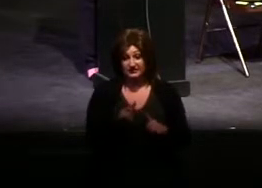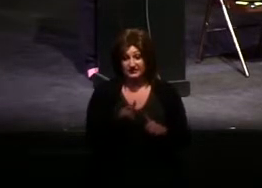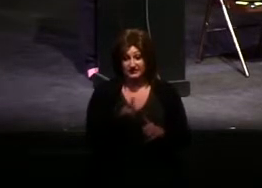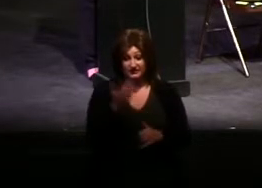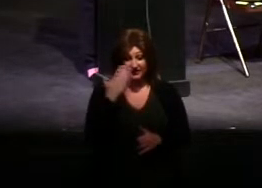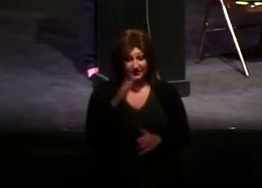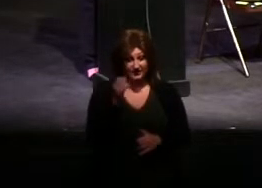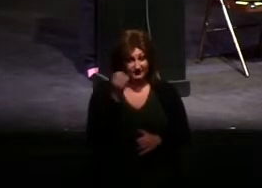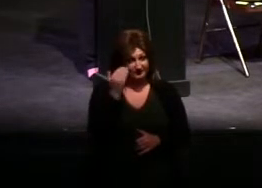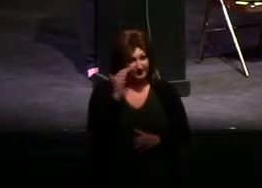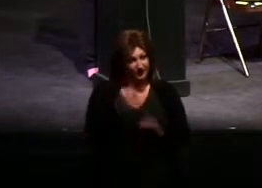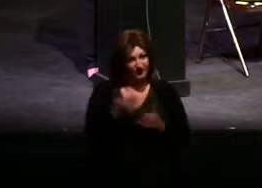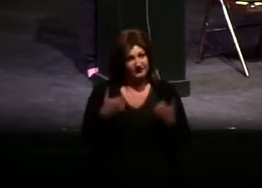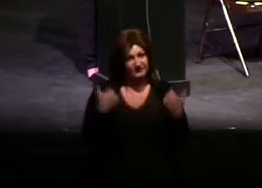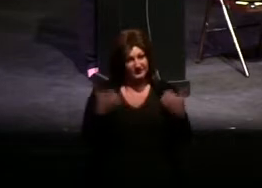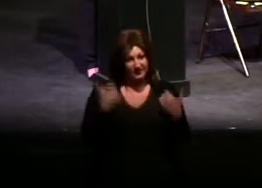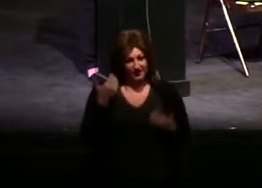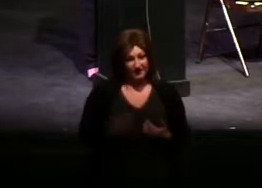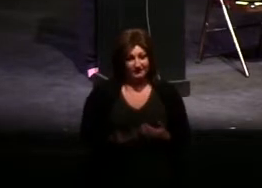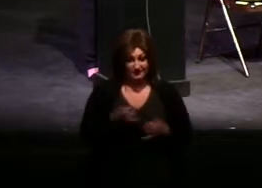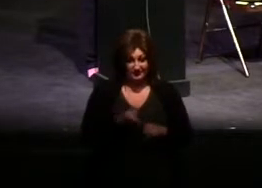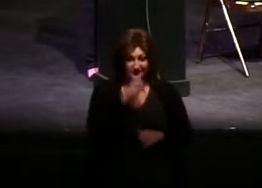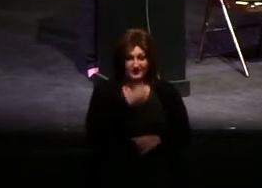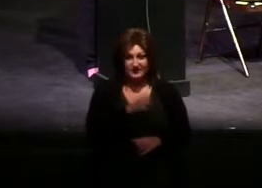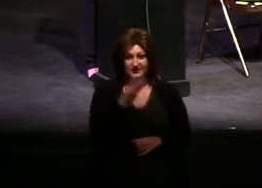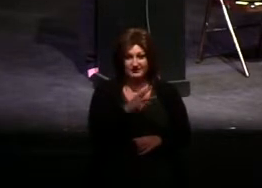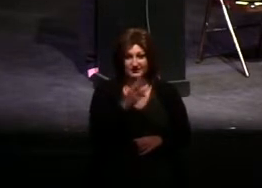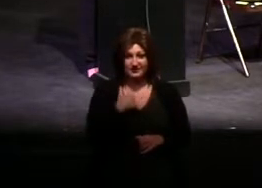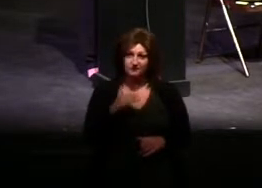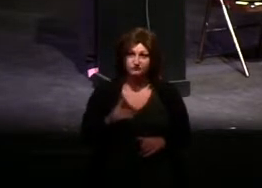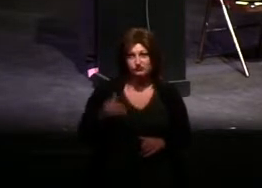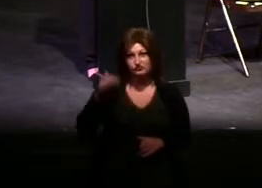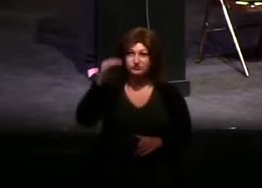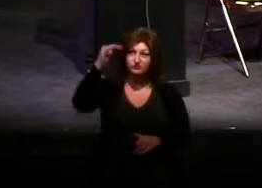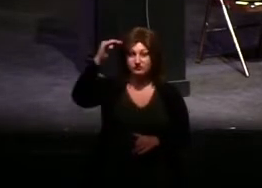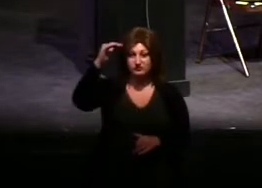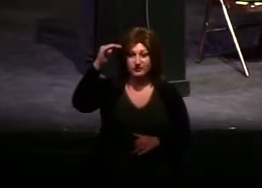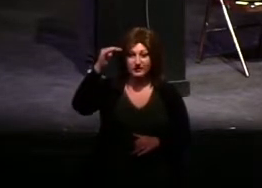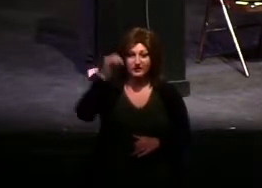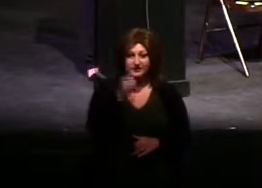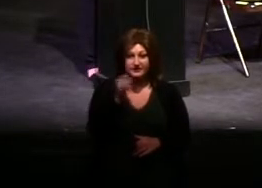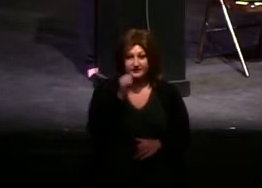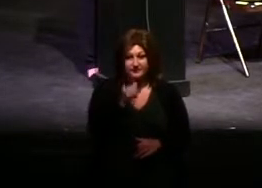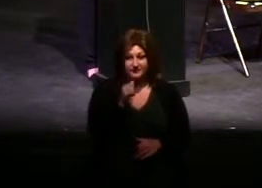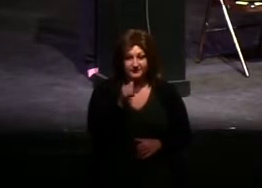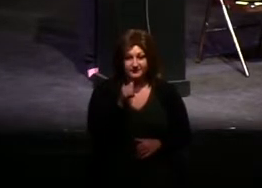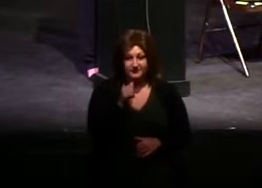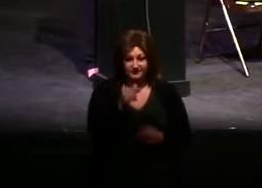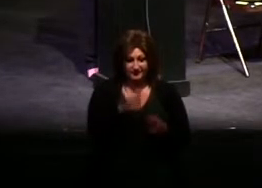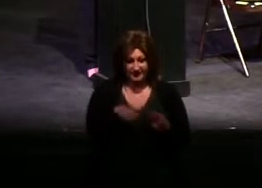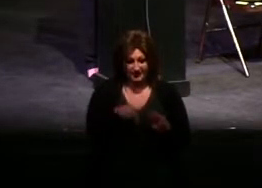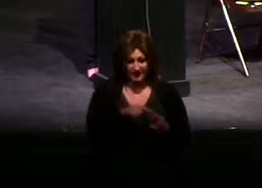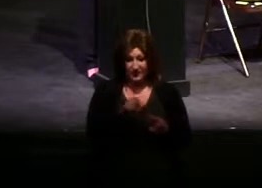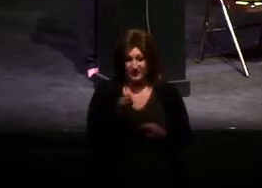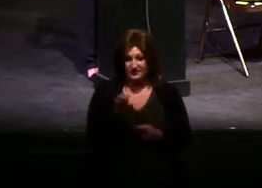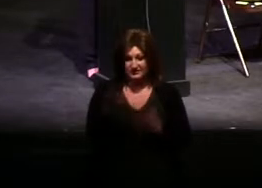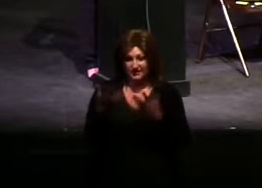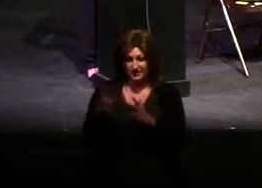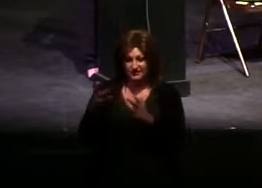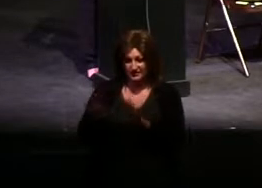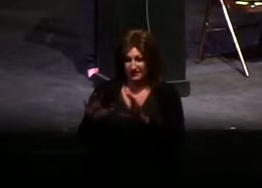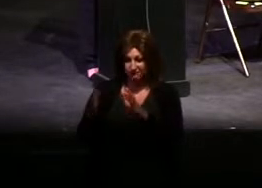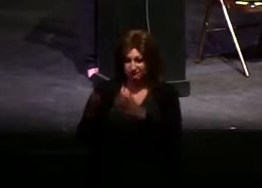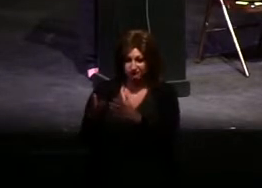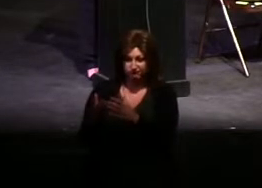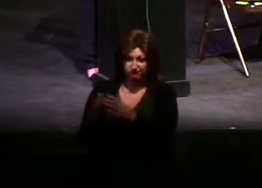realize how young I really am. Even at 16, I'm a big, tall girl. When their set finishes, the guys in the band head